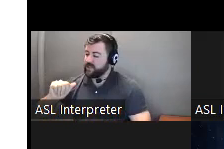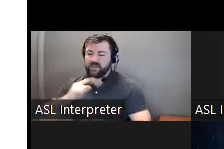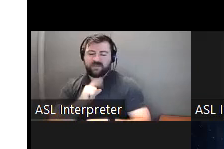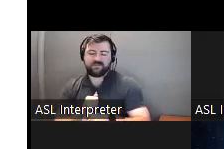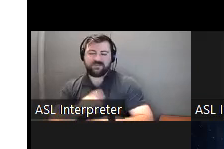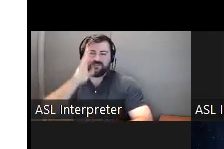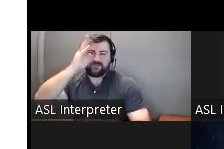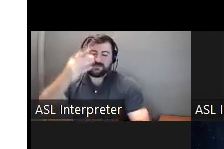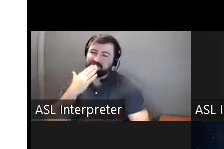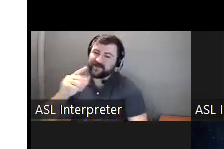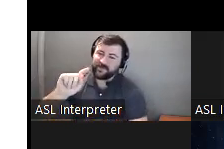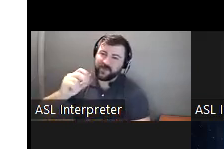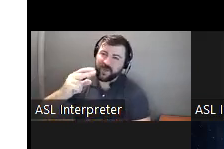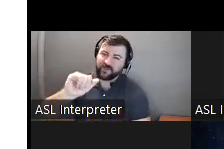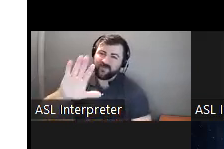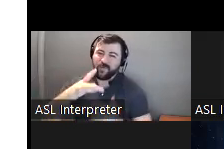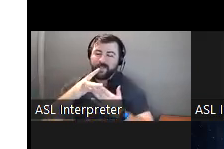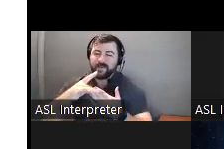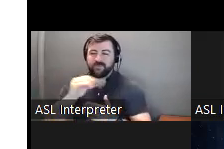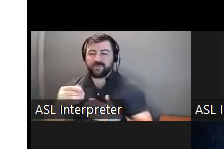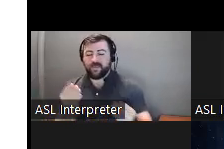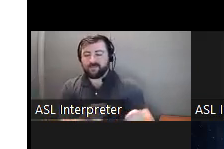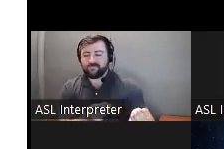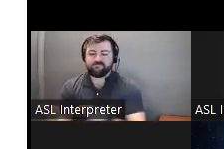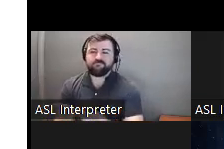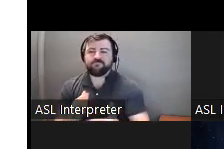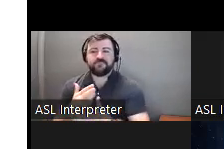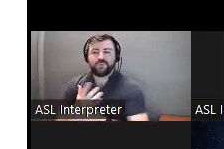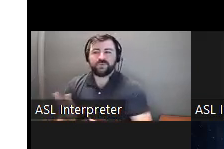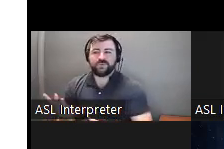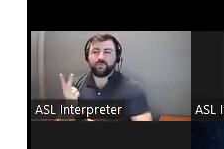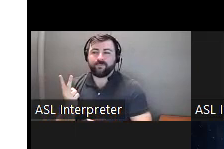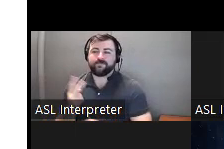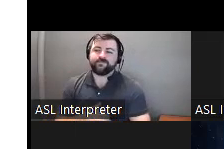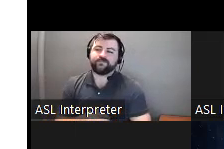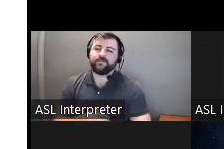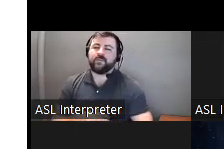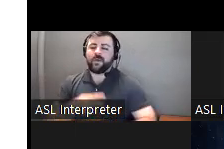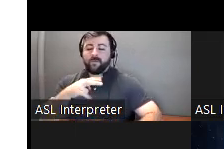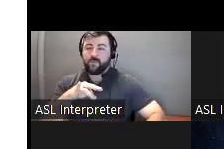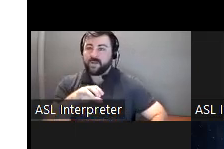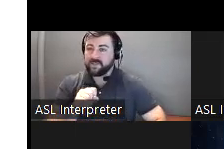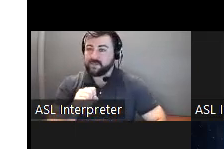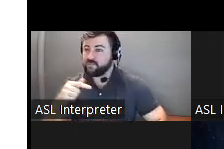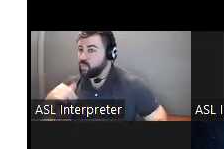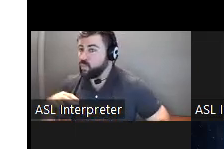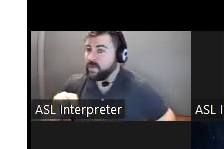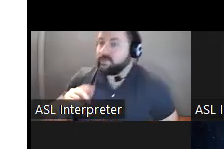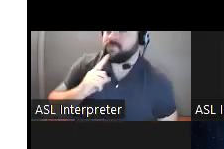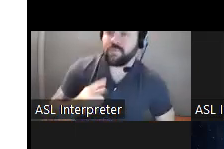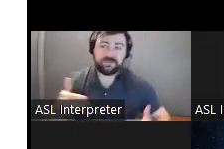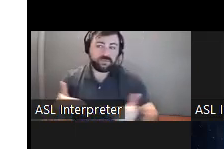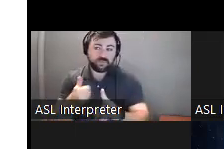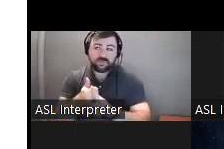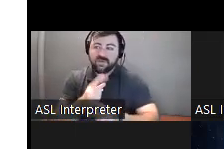So thank you, Tasha, too, for your leadership and your liaisoning between the two. But Princess and Queen, would you like to introduce yourselves and share